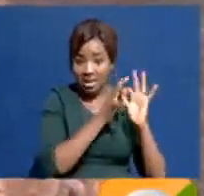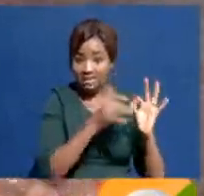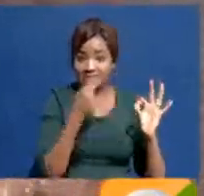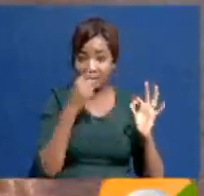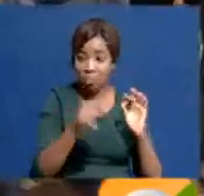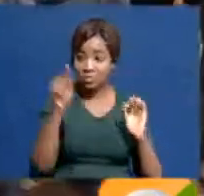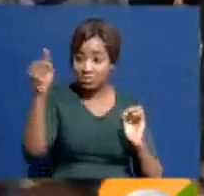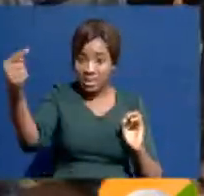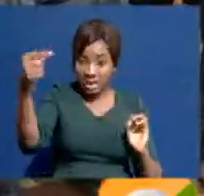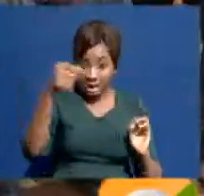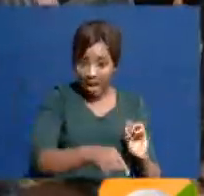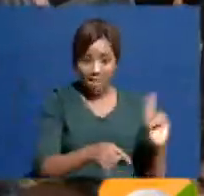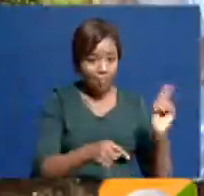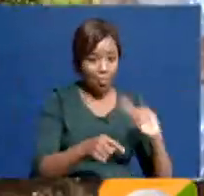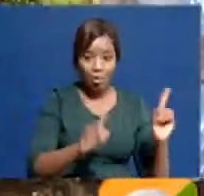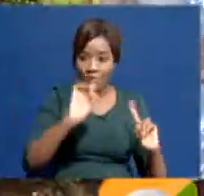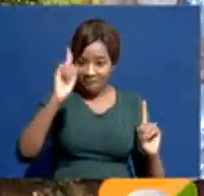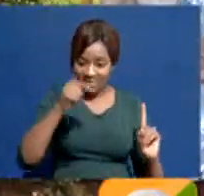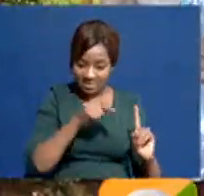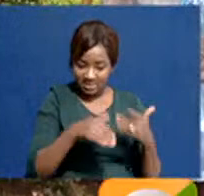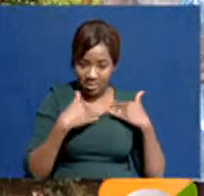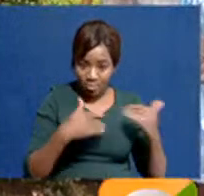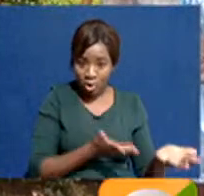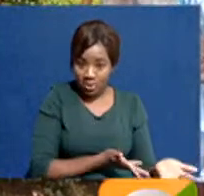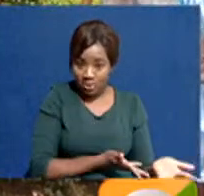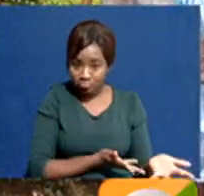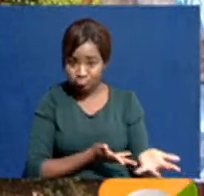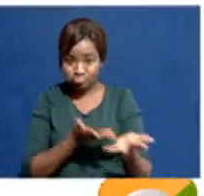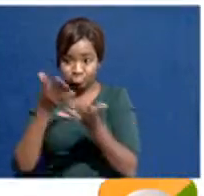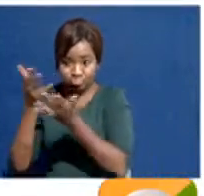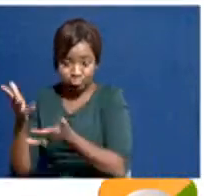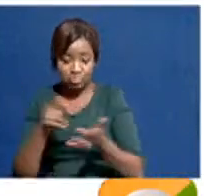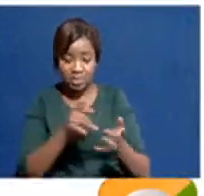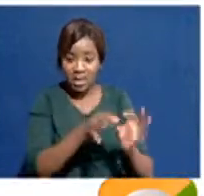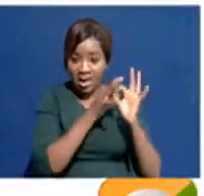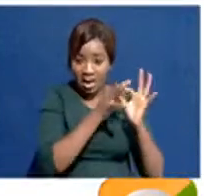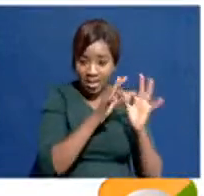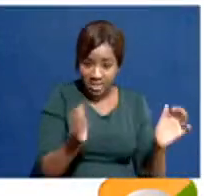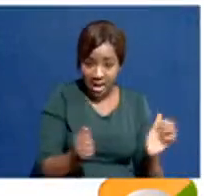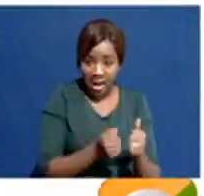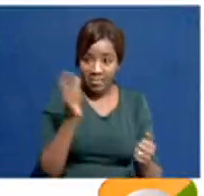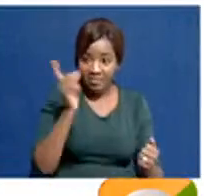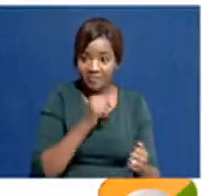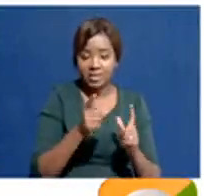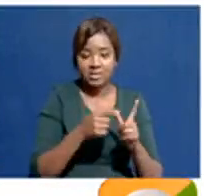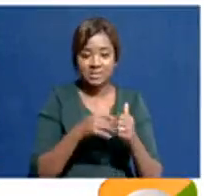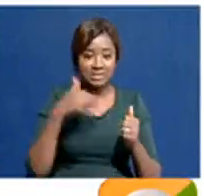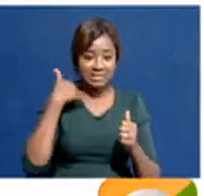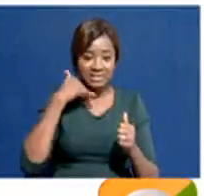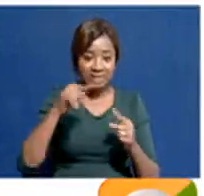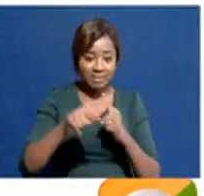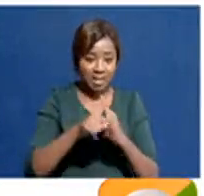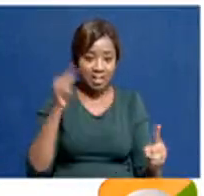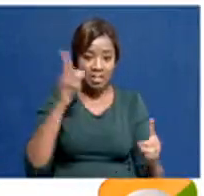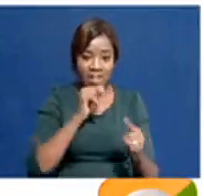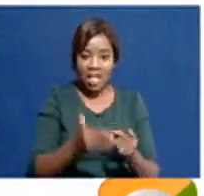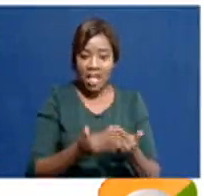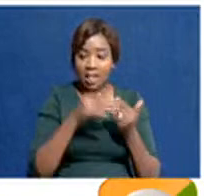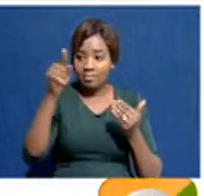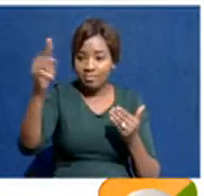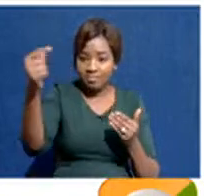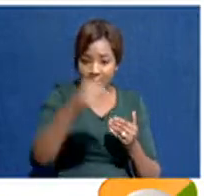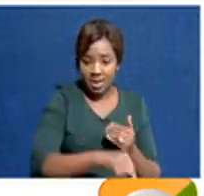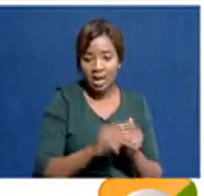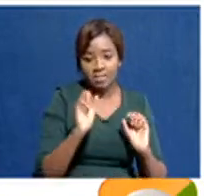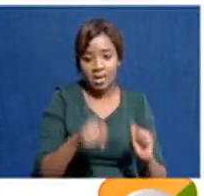in the homestead before the body is removed and the grave sealed. This sheep was slaughtered to enable the family member return to